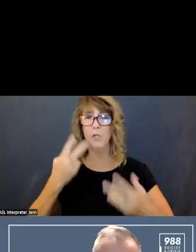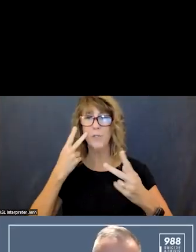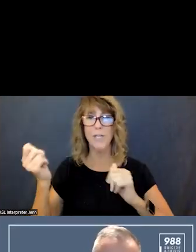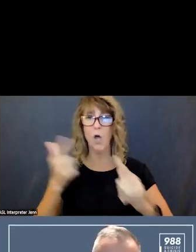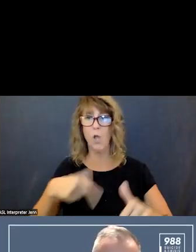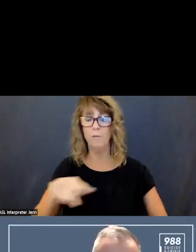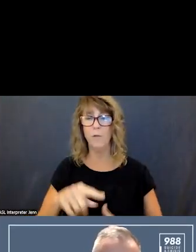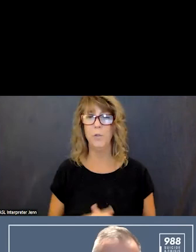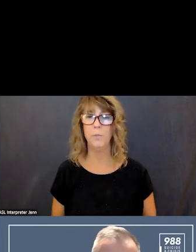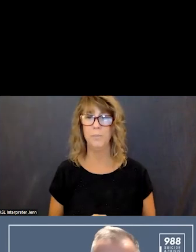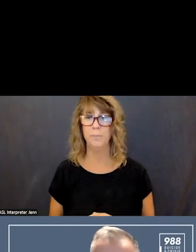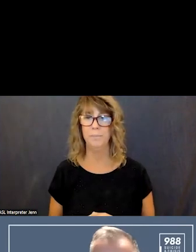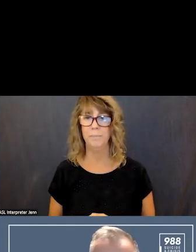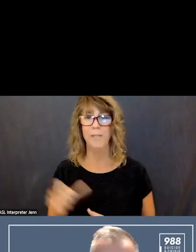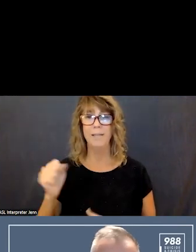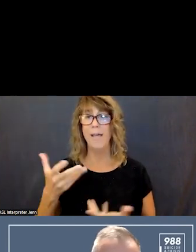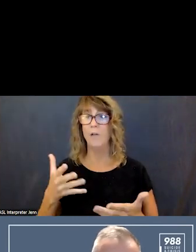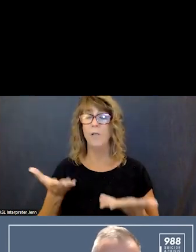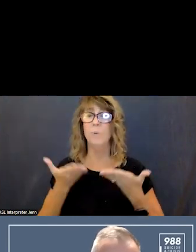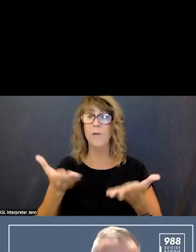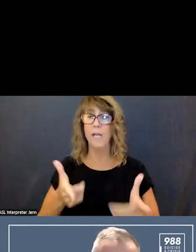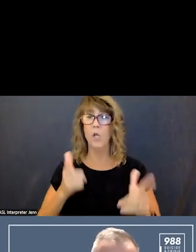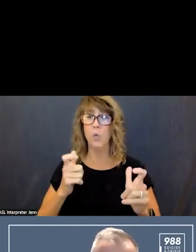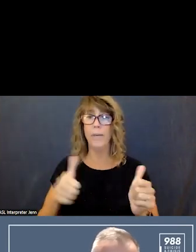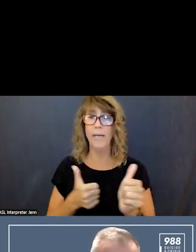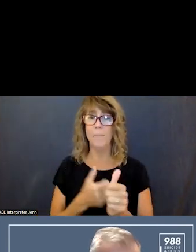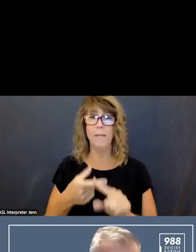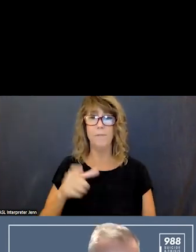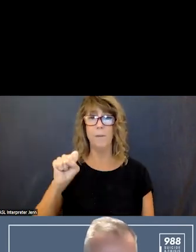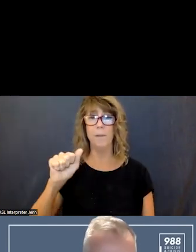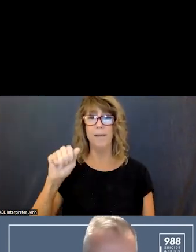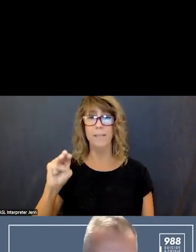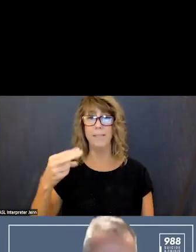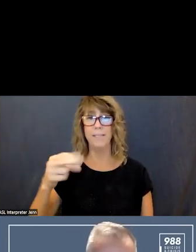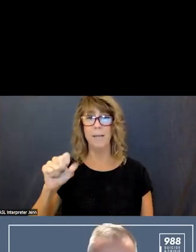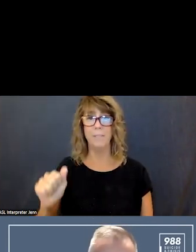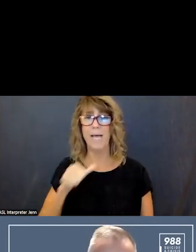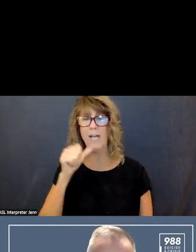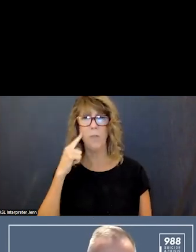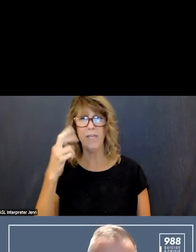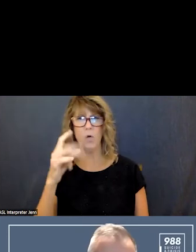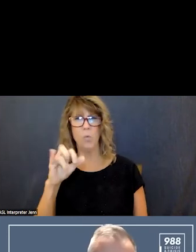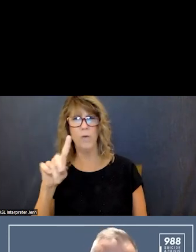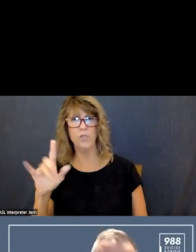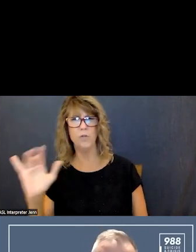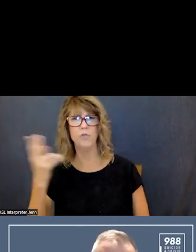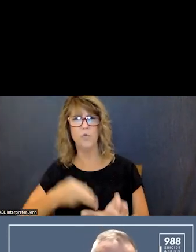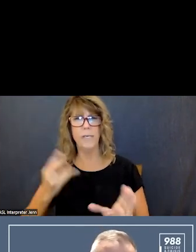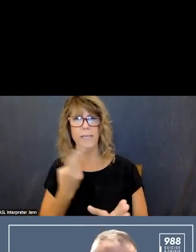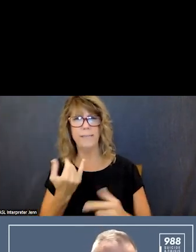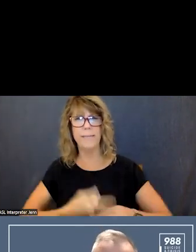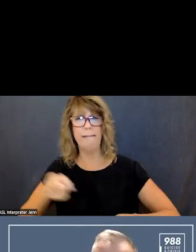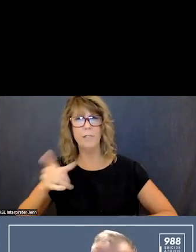all. And yeah, just going to provide a quick update from Samsa. I don't think Richard McKeon is on the call today. He's traveling.